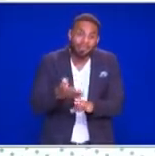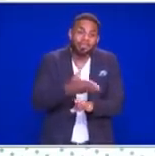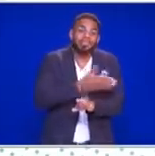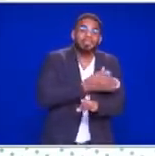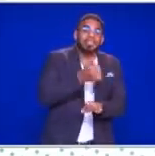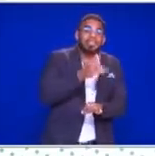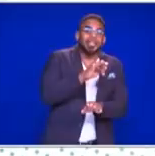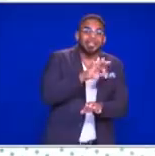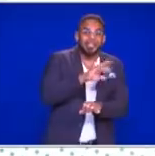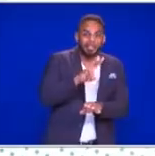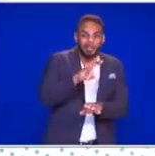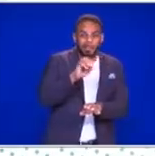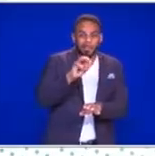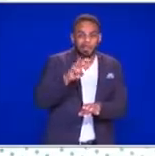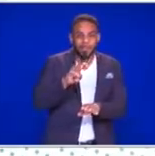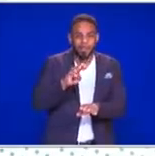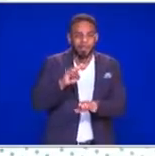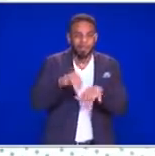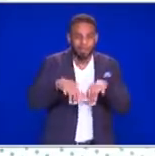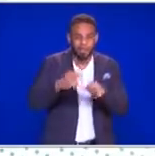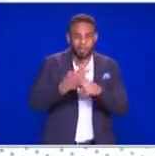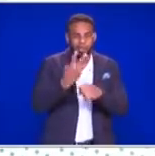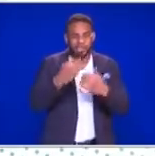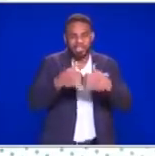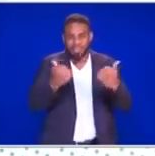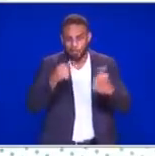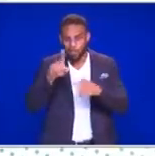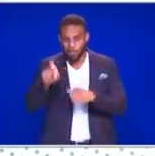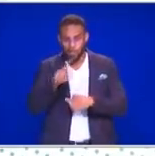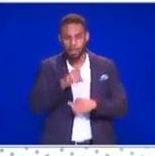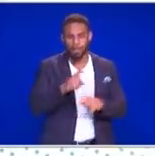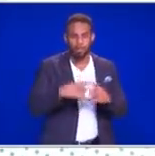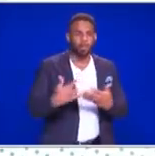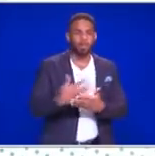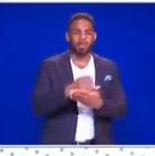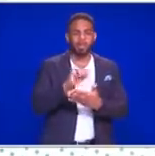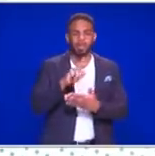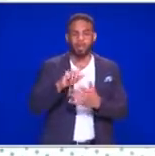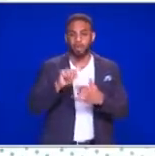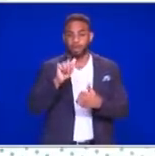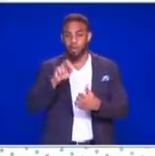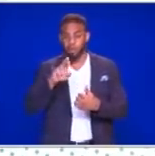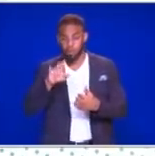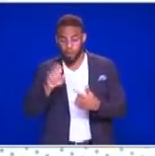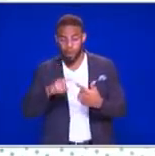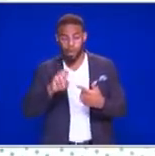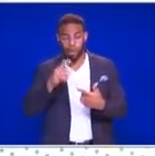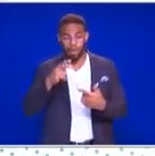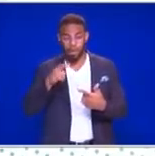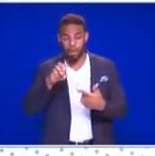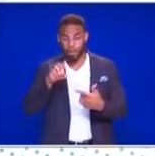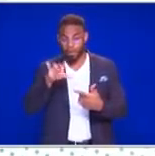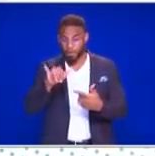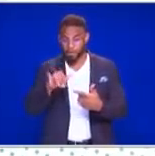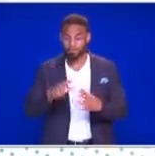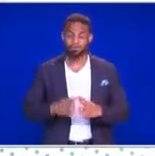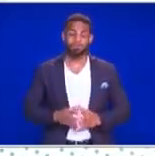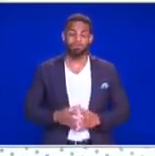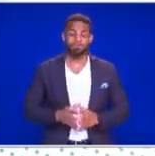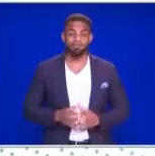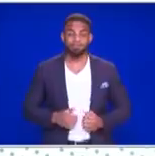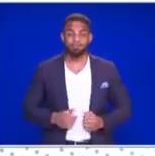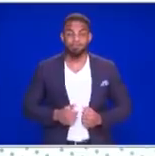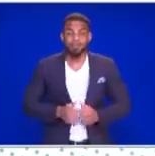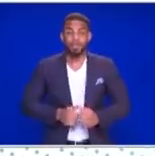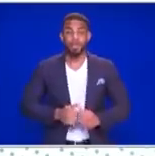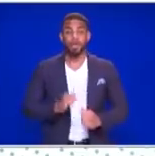1997 OMB standards and use 2 separate questions to collect data on race and on ethnicity.